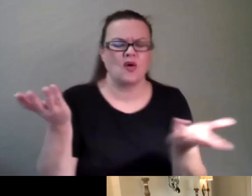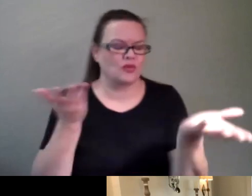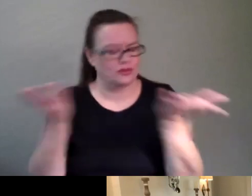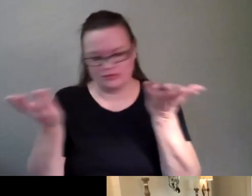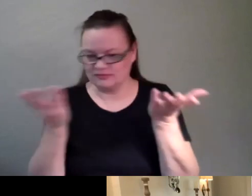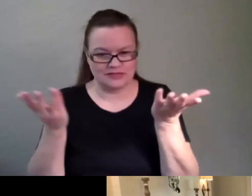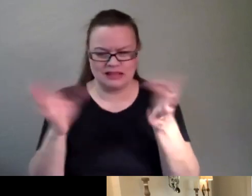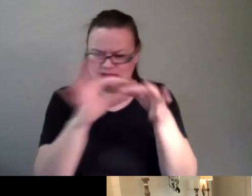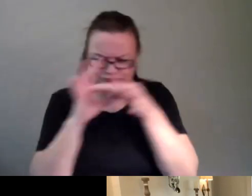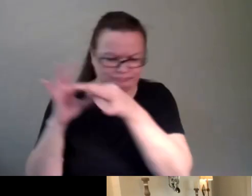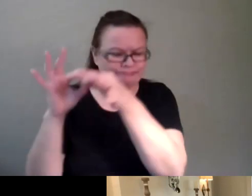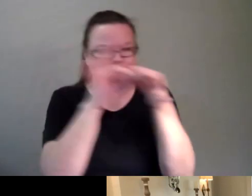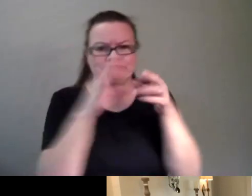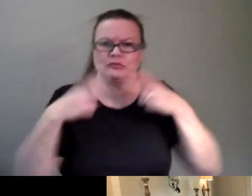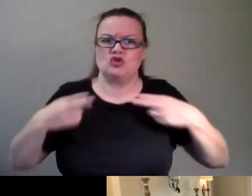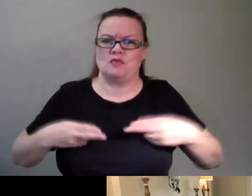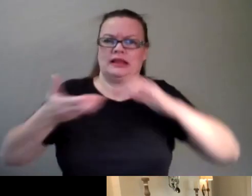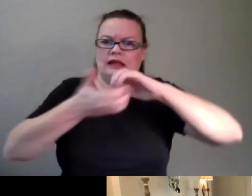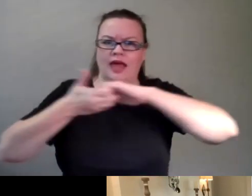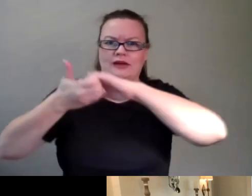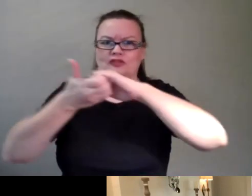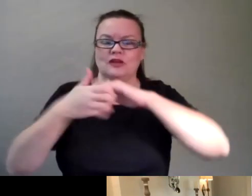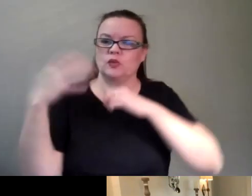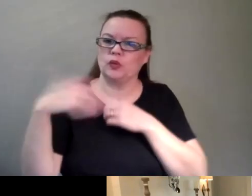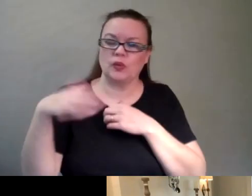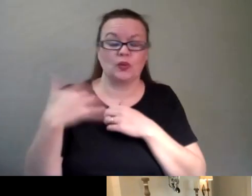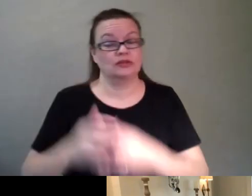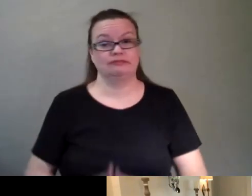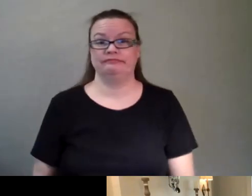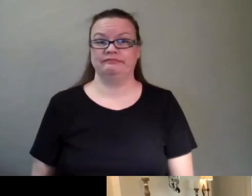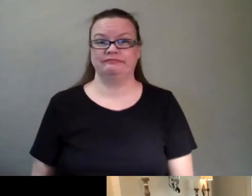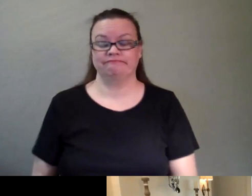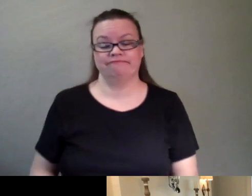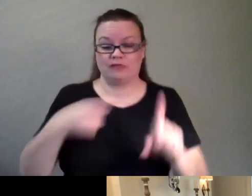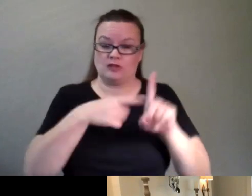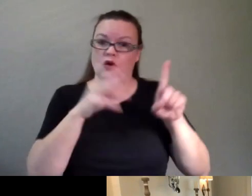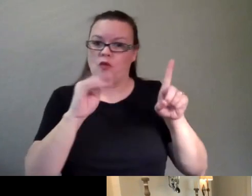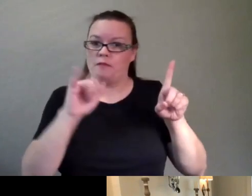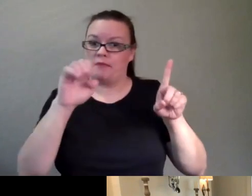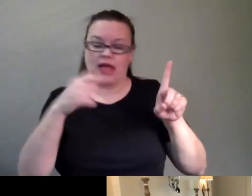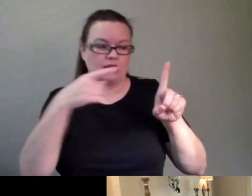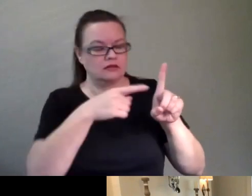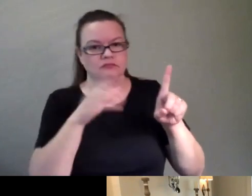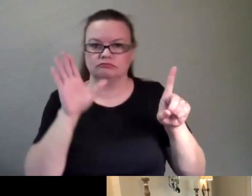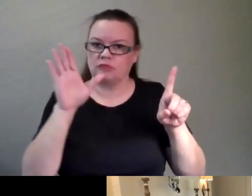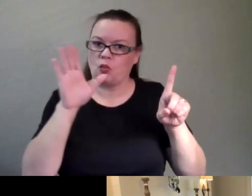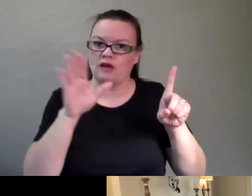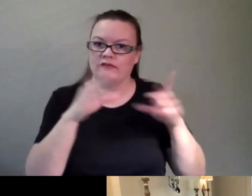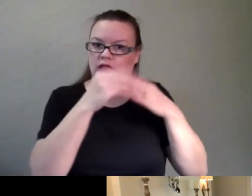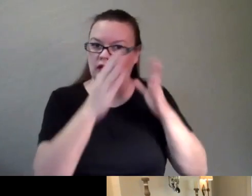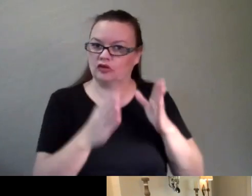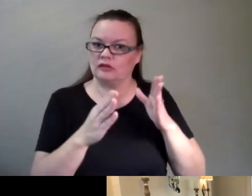this myth, what has become, I think, for many of us, this great standard and mythic figure. So what we wanted to do